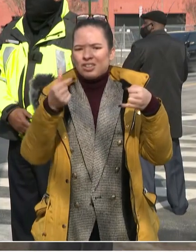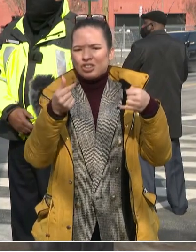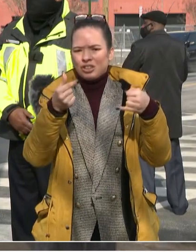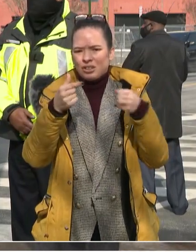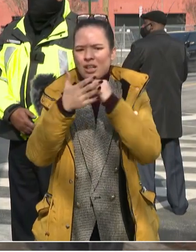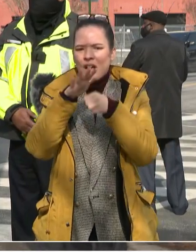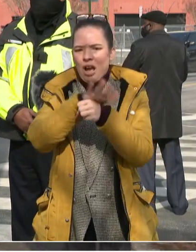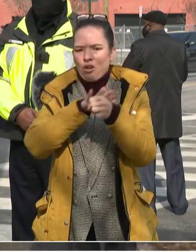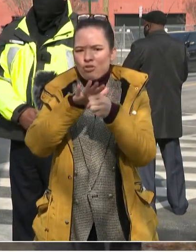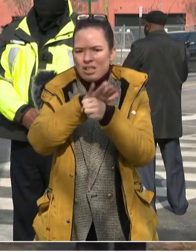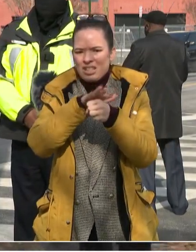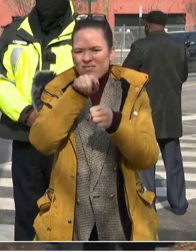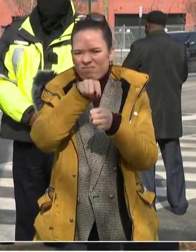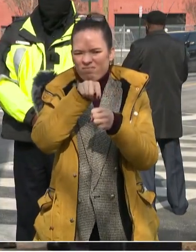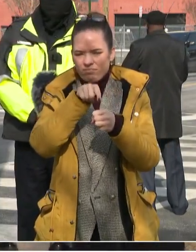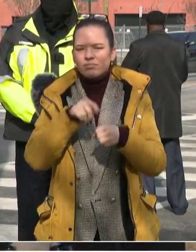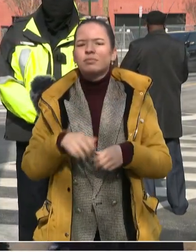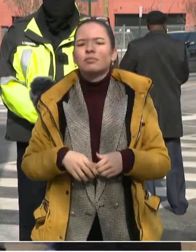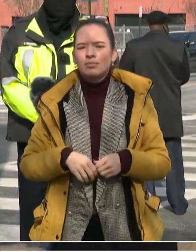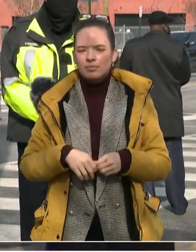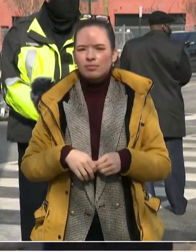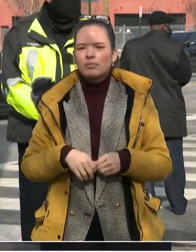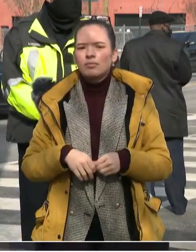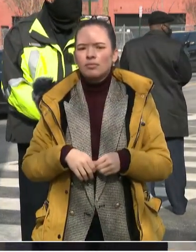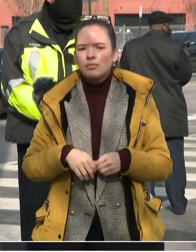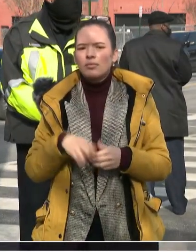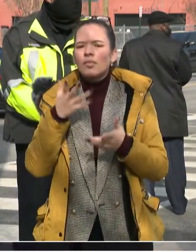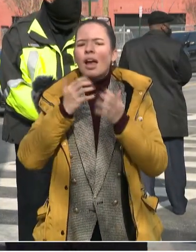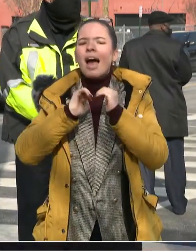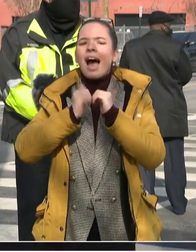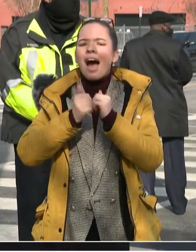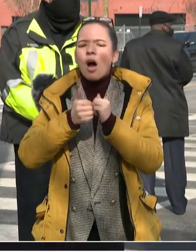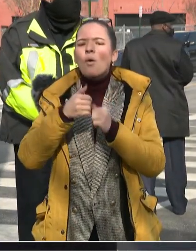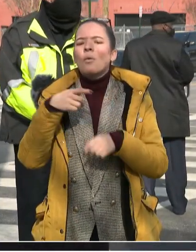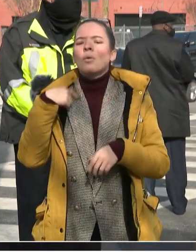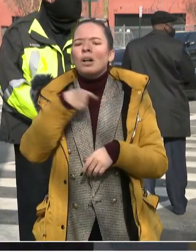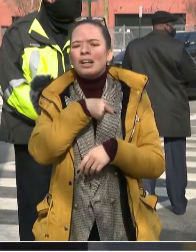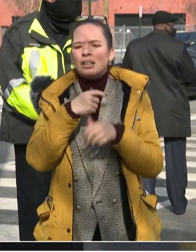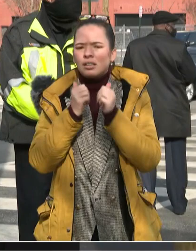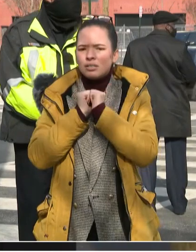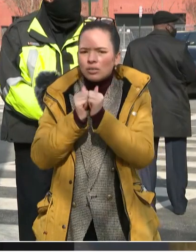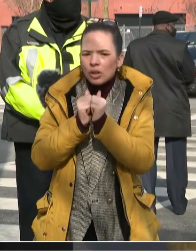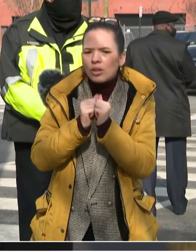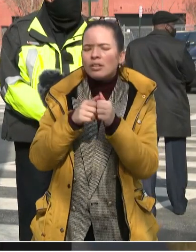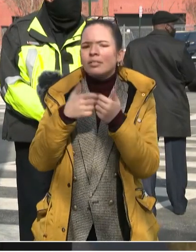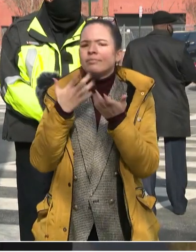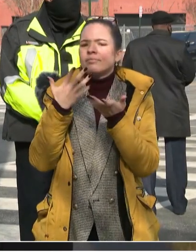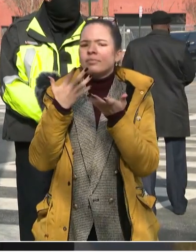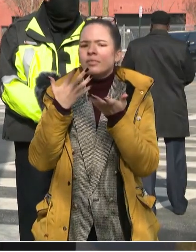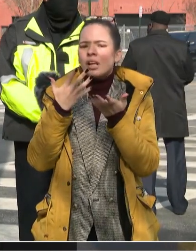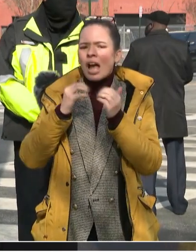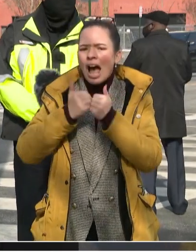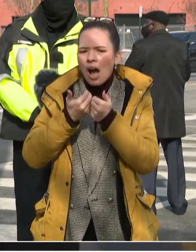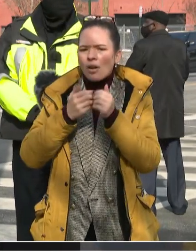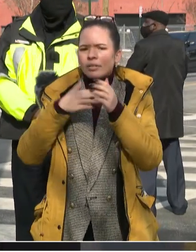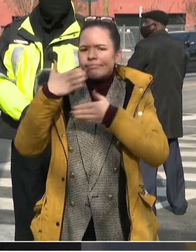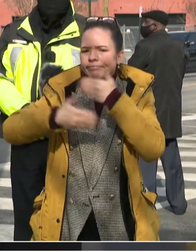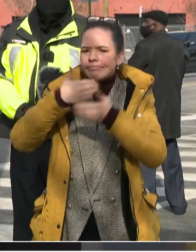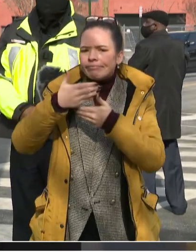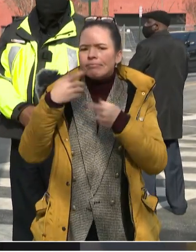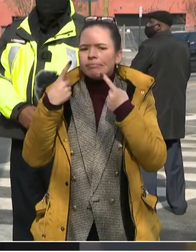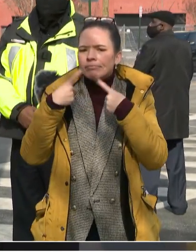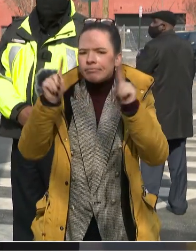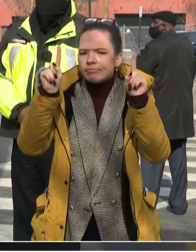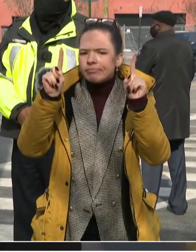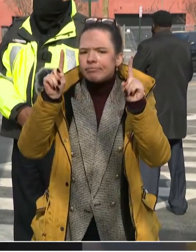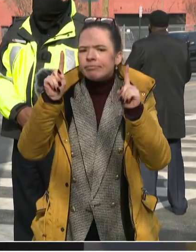are working together to address disturbing spikes in gun violence, specifically as